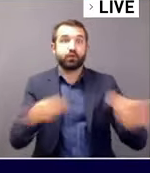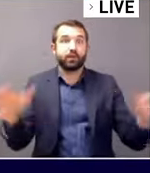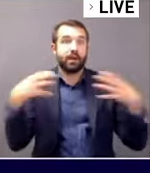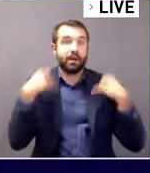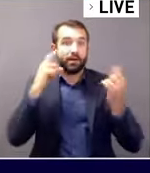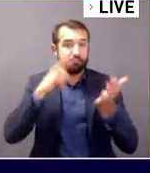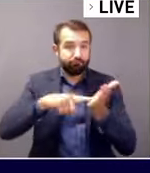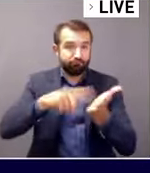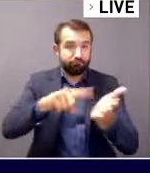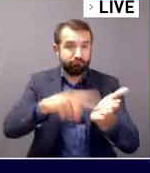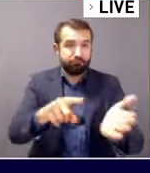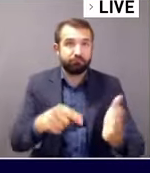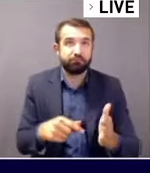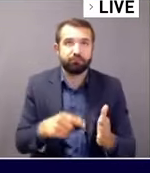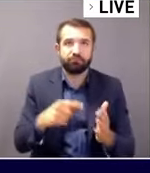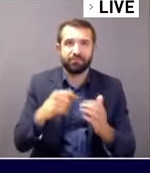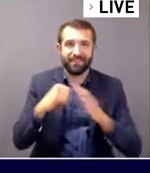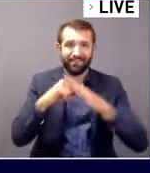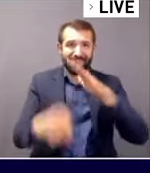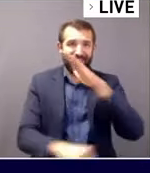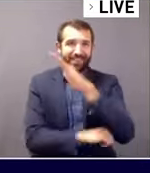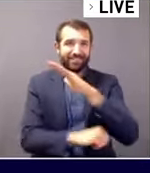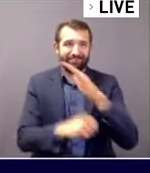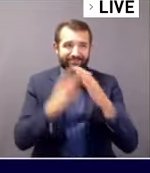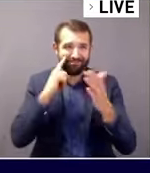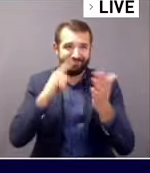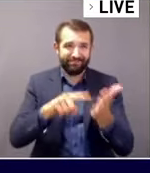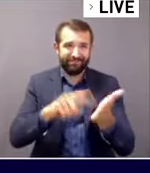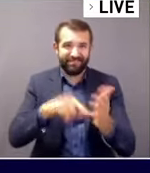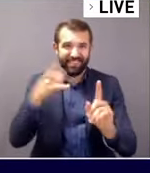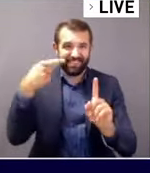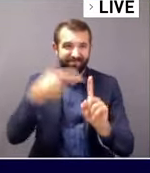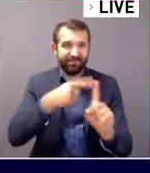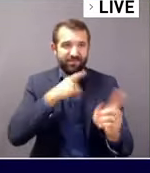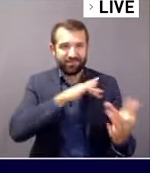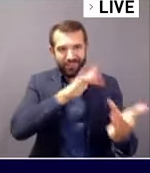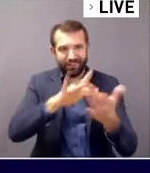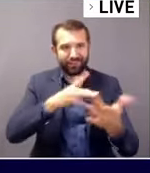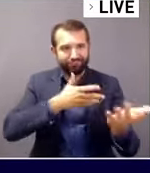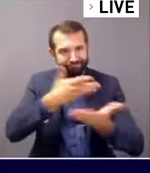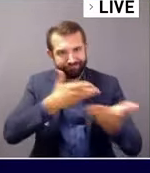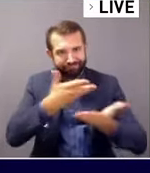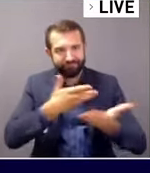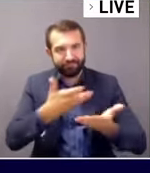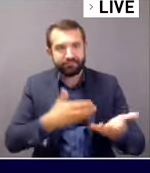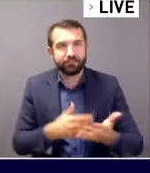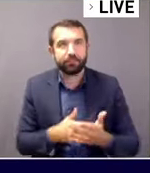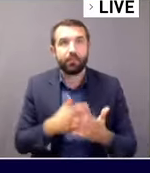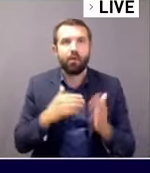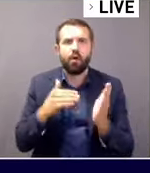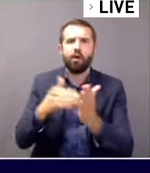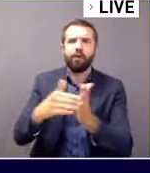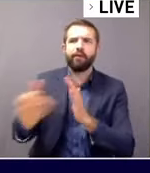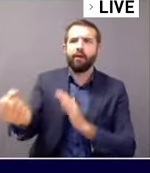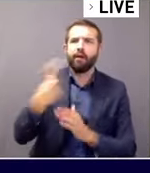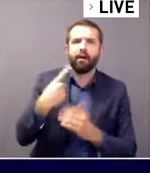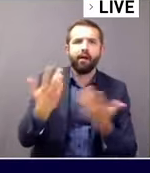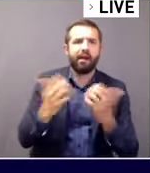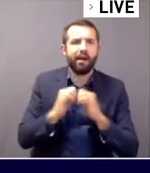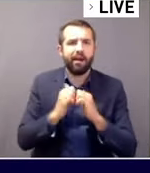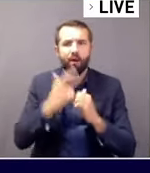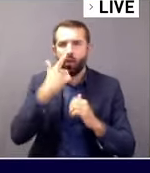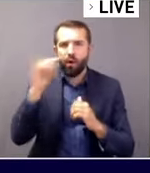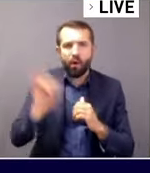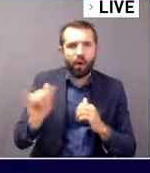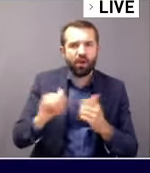health outbreak investigation. To be frank, one of the most common questions that we get is how contact tracing